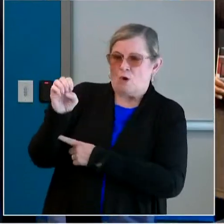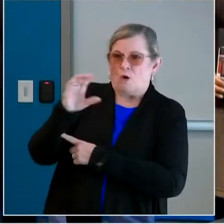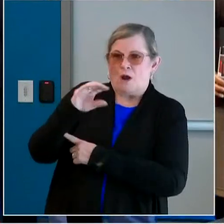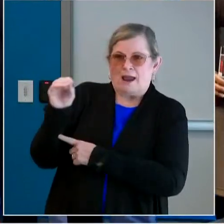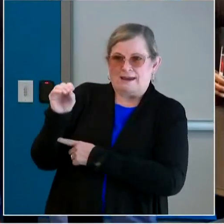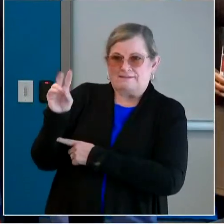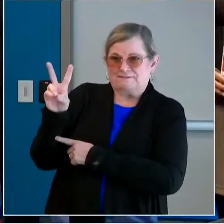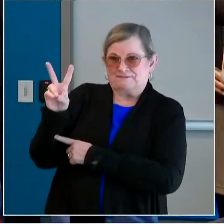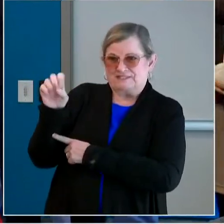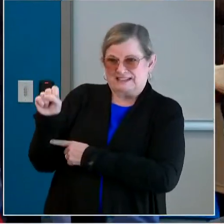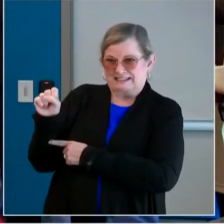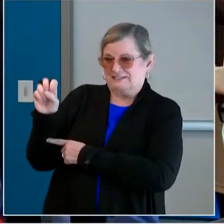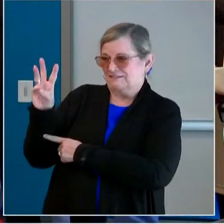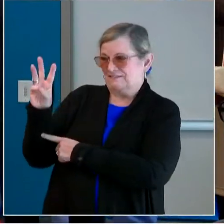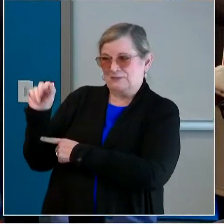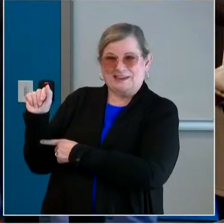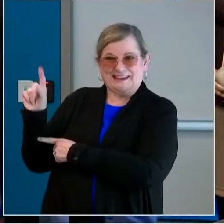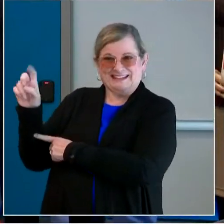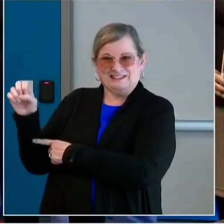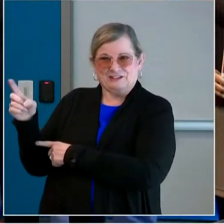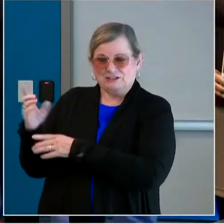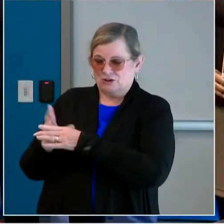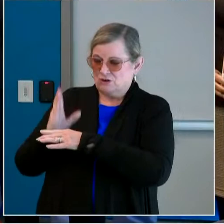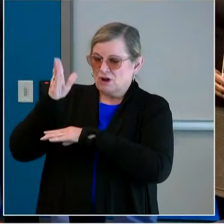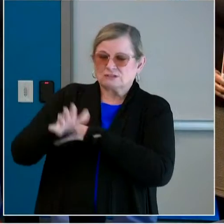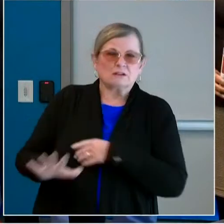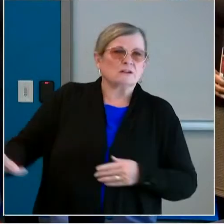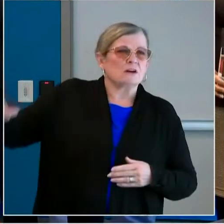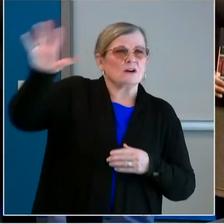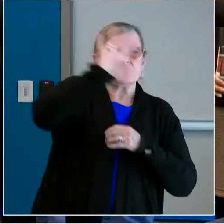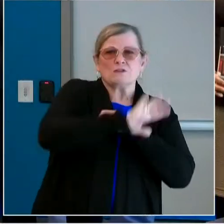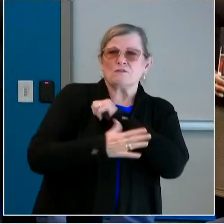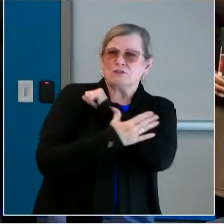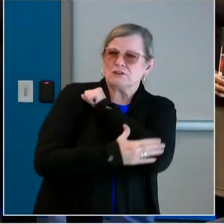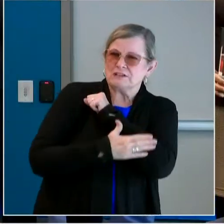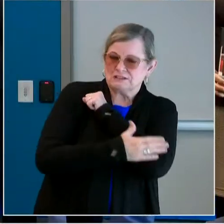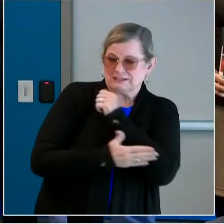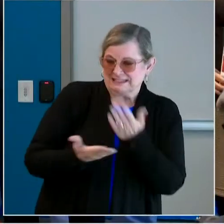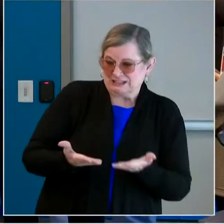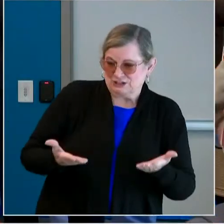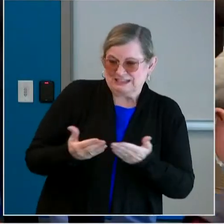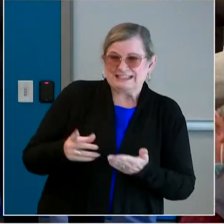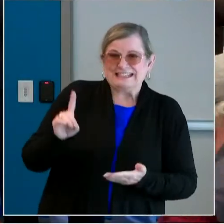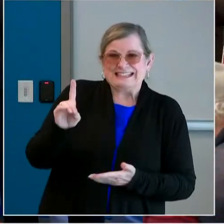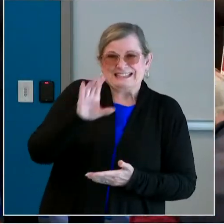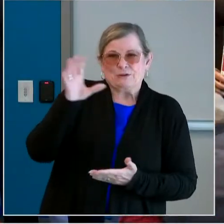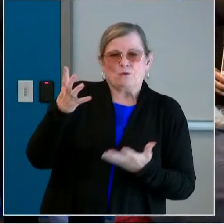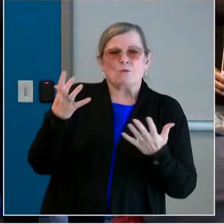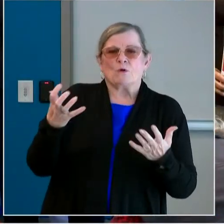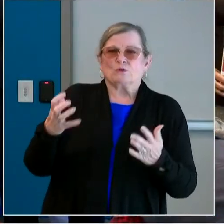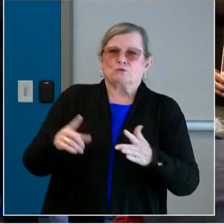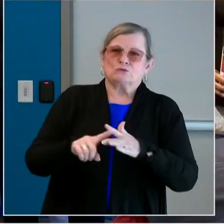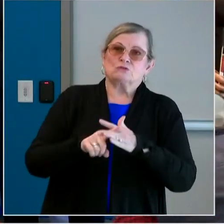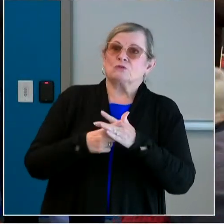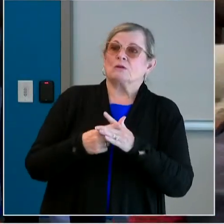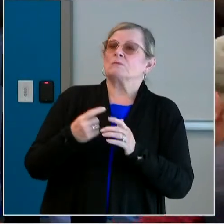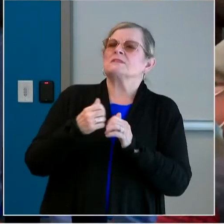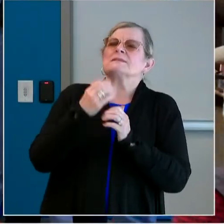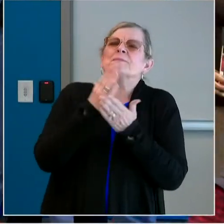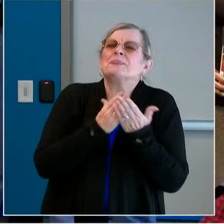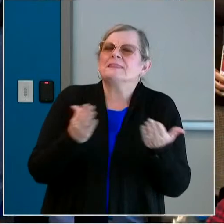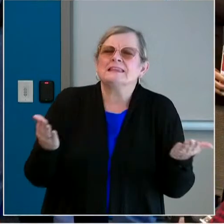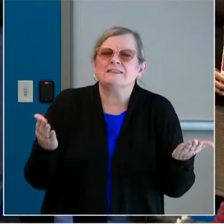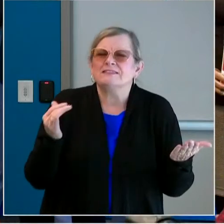District of Columbia. And so I want to start out with an esteemed champion, someone who has been